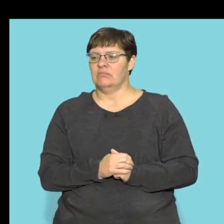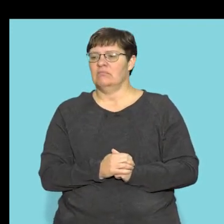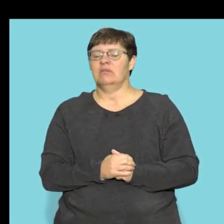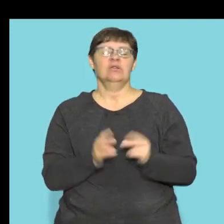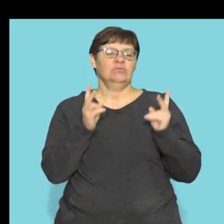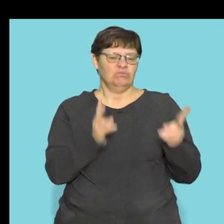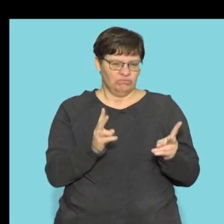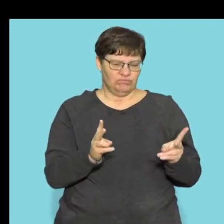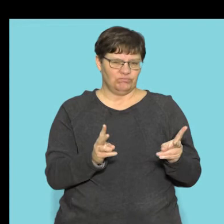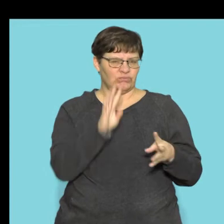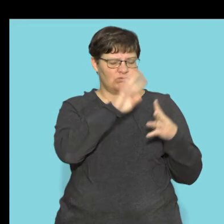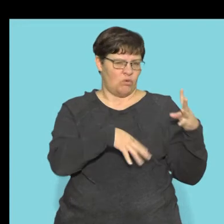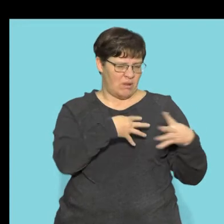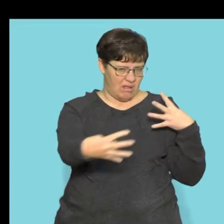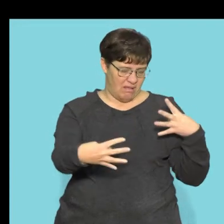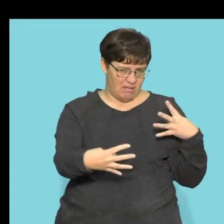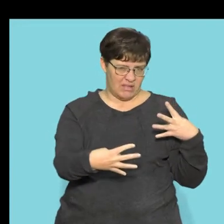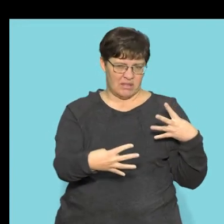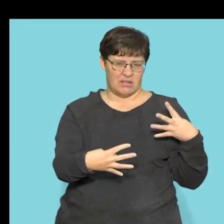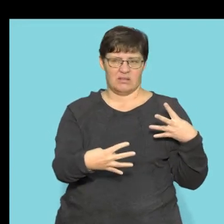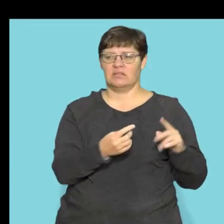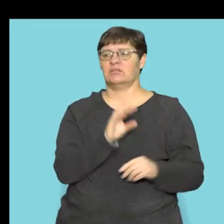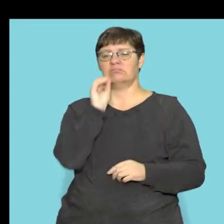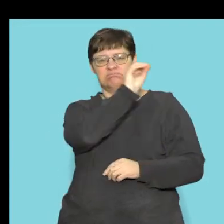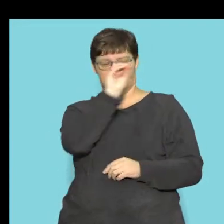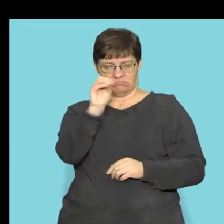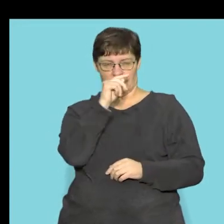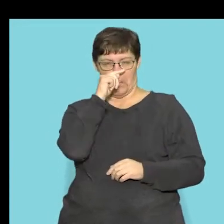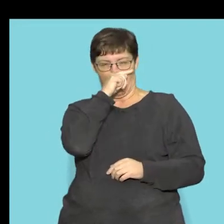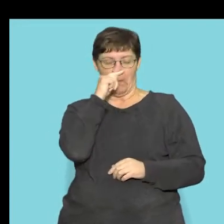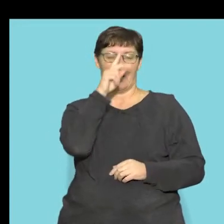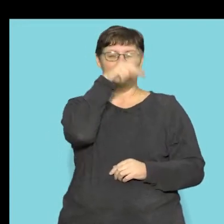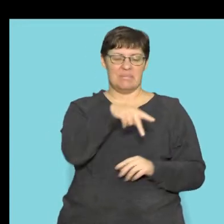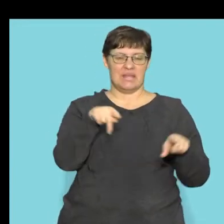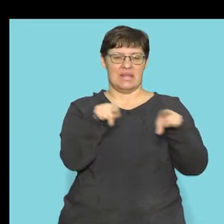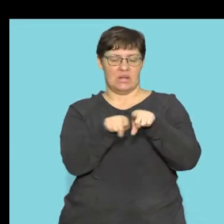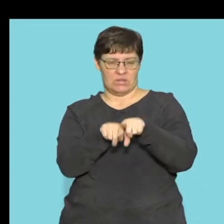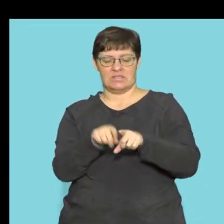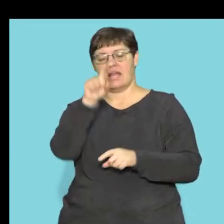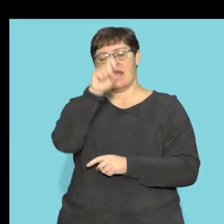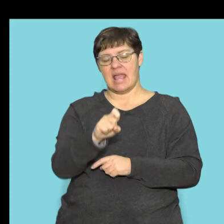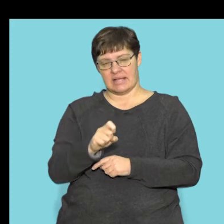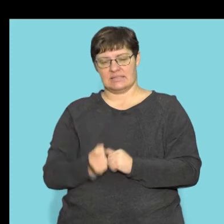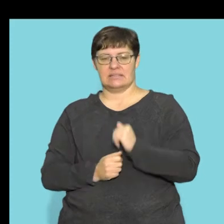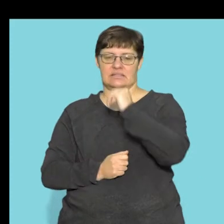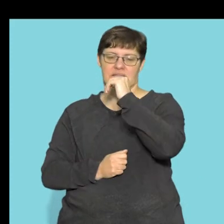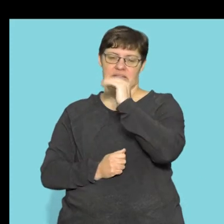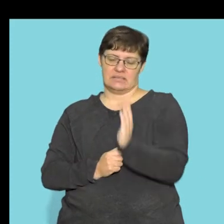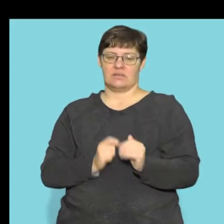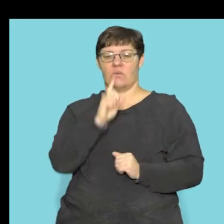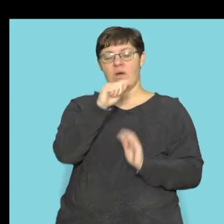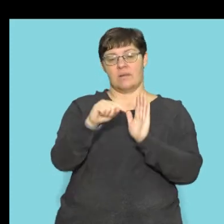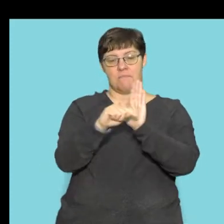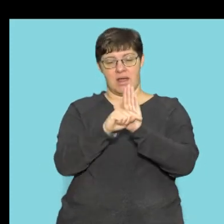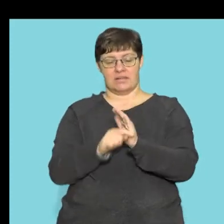normal present value formula situation that I will calculate with, where it's P is equals to X into